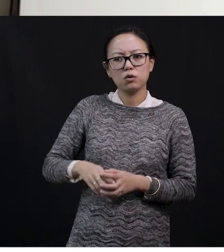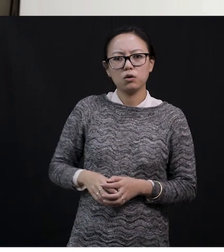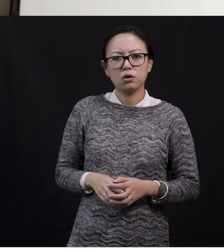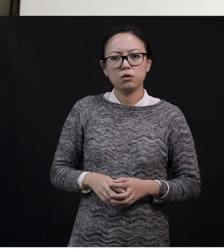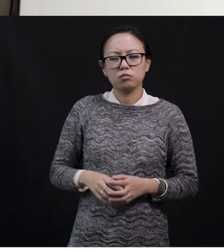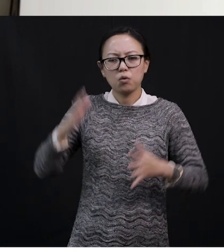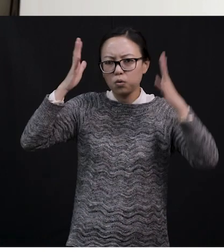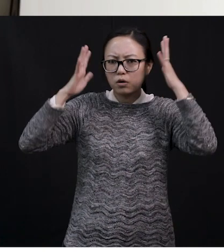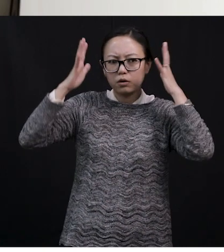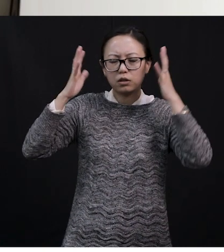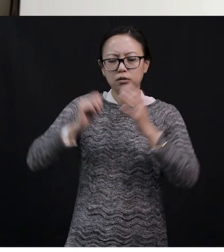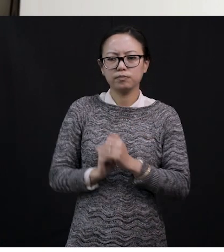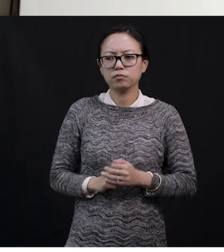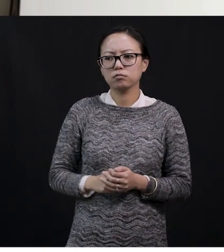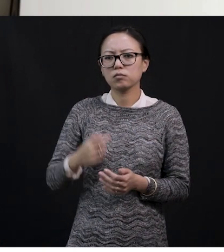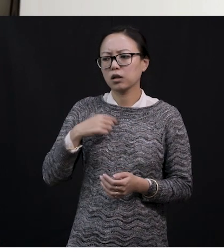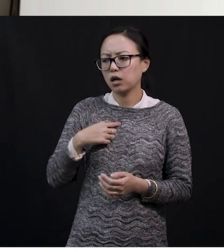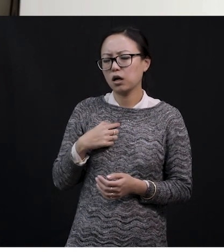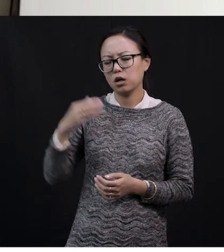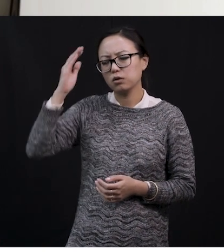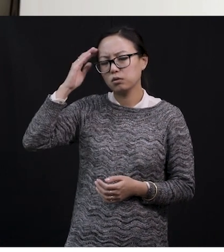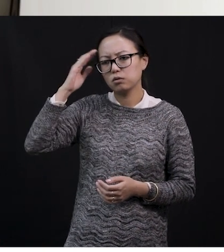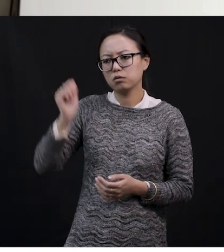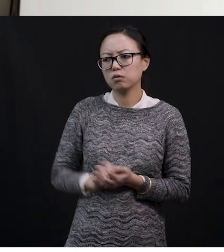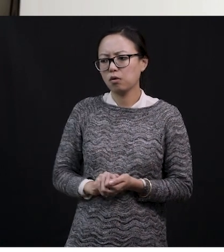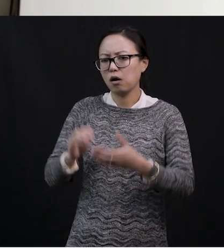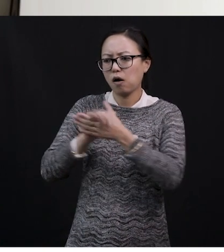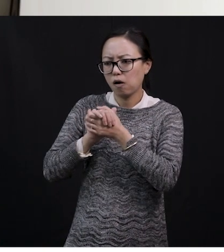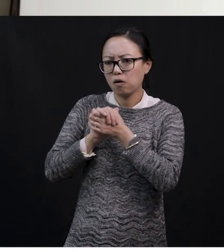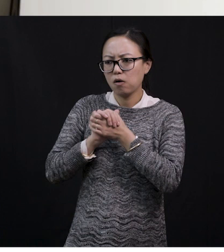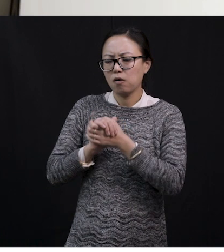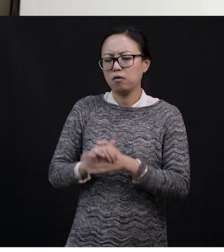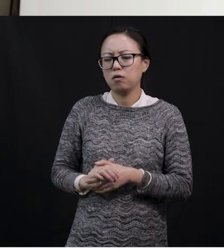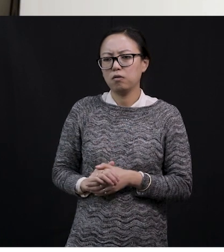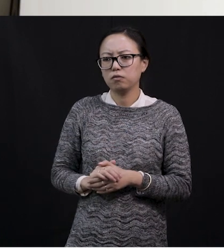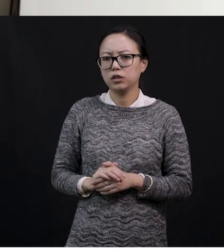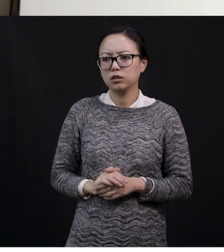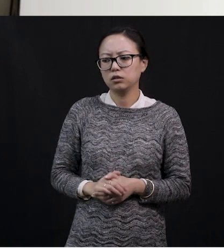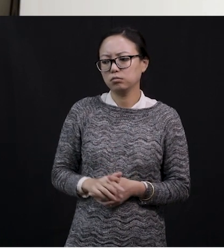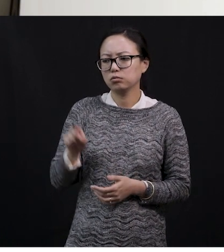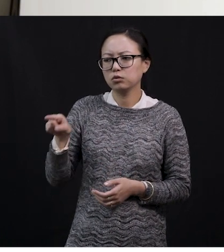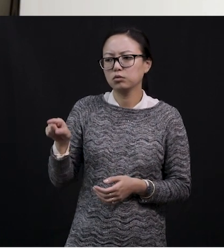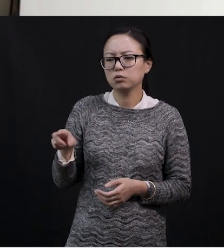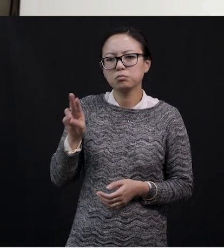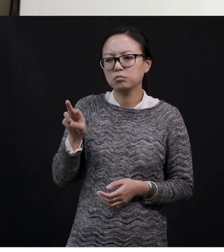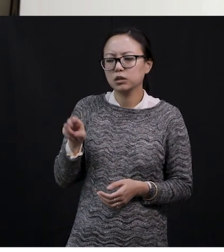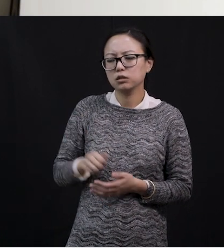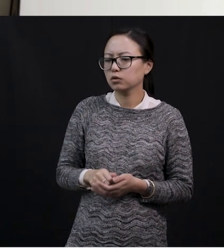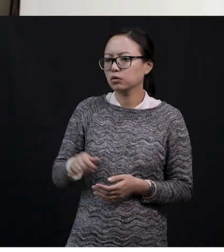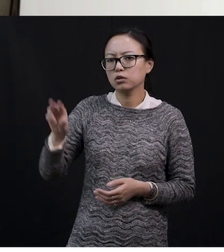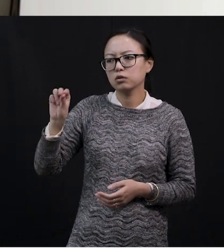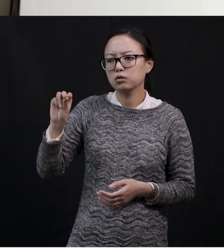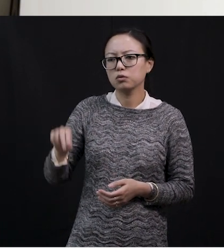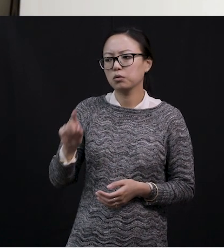I know that old friendships don't mean much to you, but at least you had a good memory. So he pointed out again that at least you have